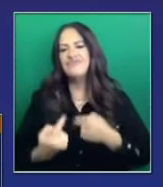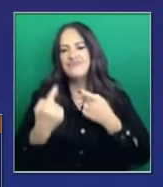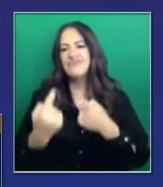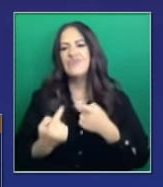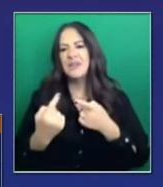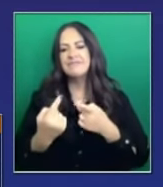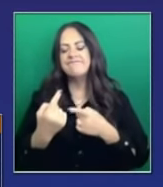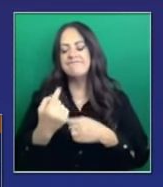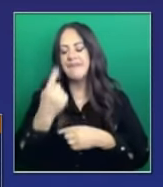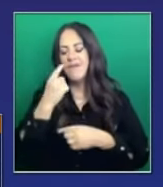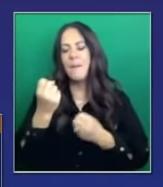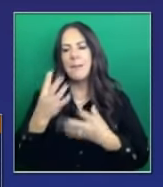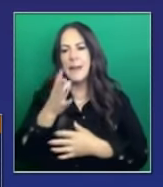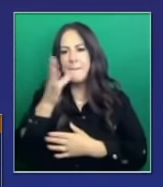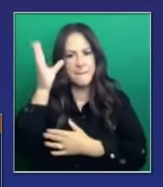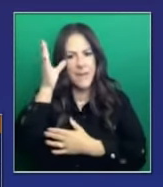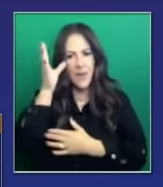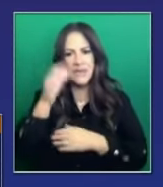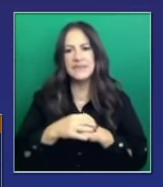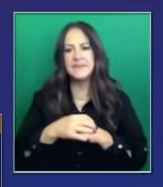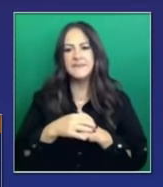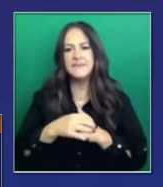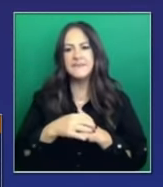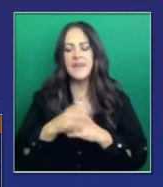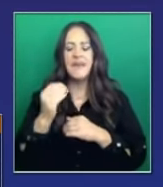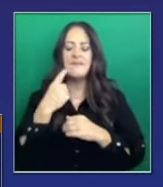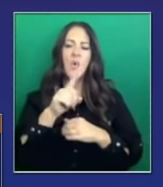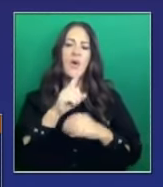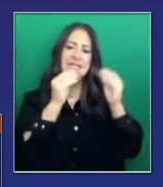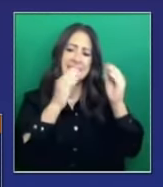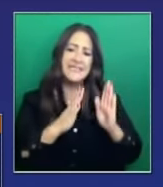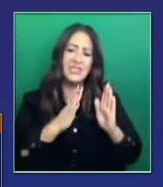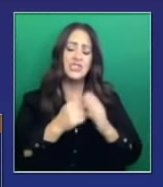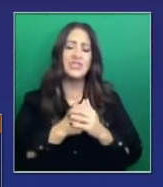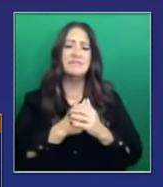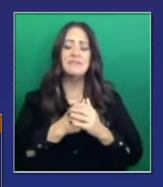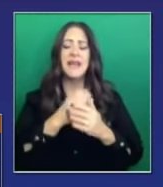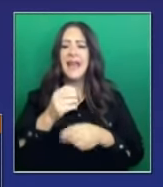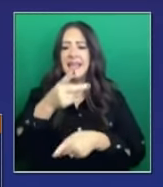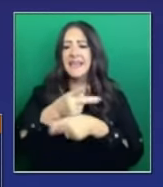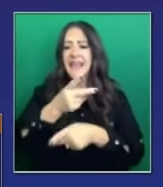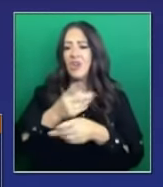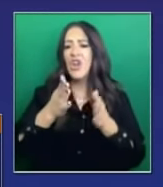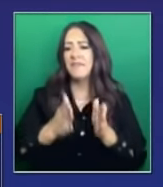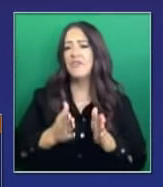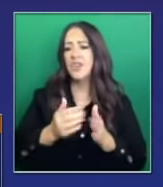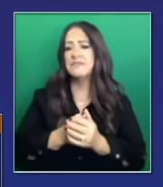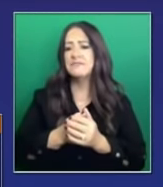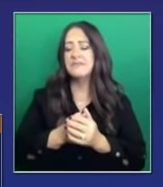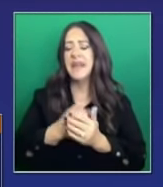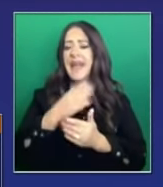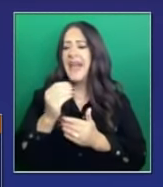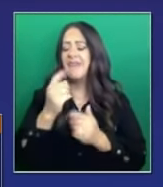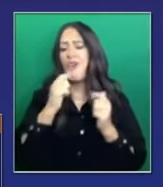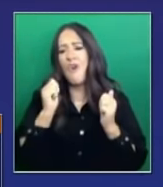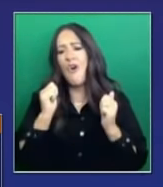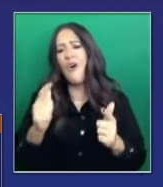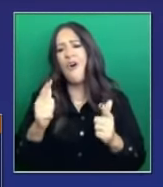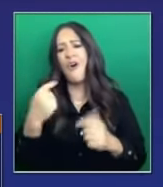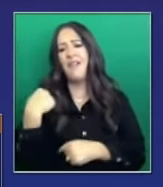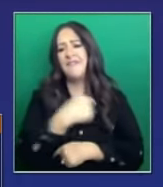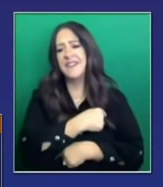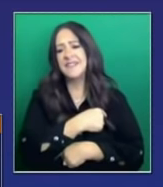parents, for paraprofessionals, for teachers, for caregivers, for all of us, communities large and small, all across the state.